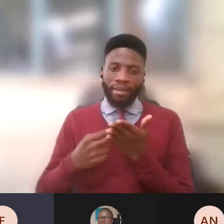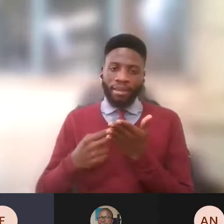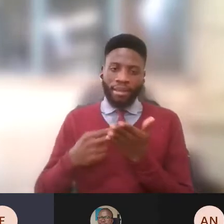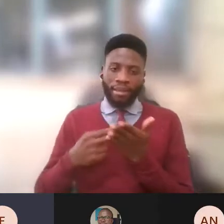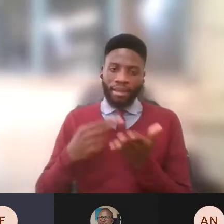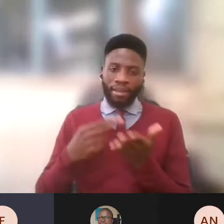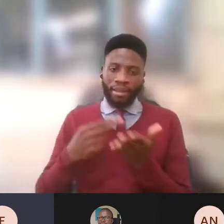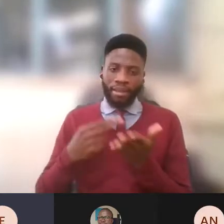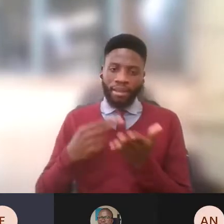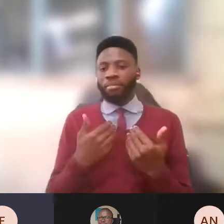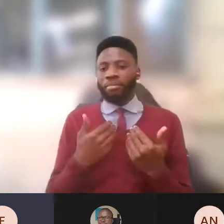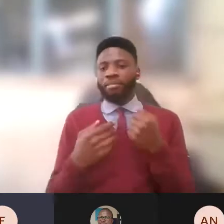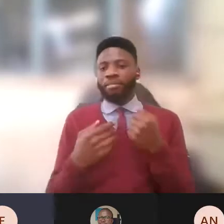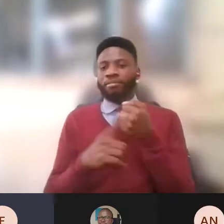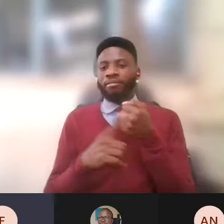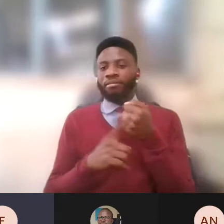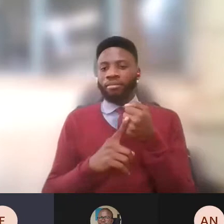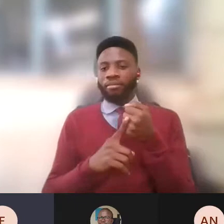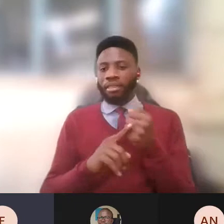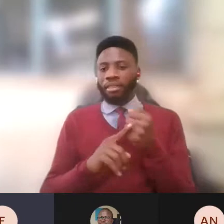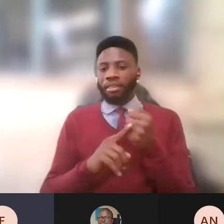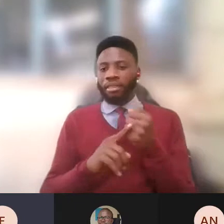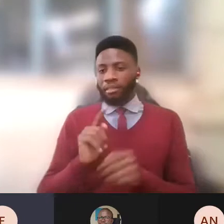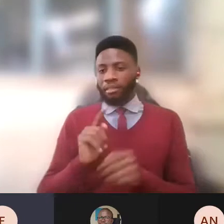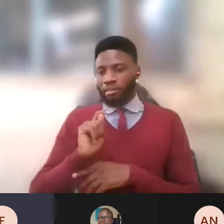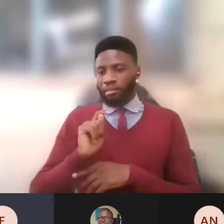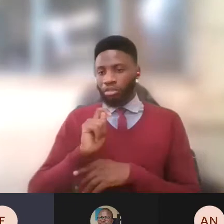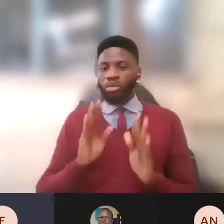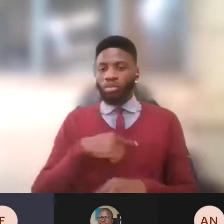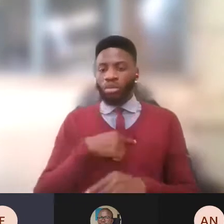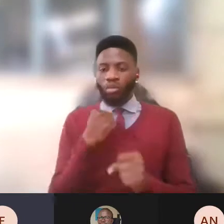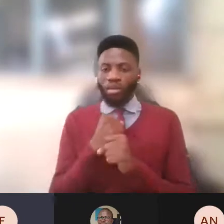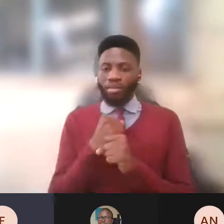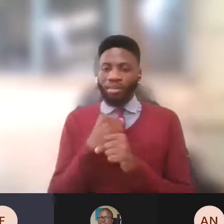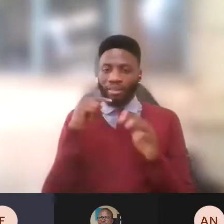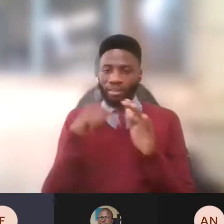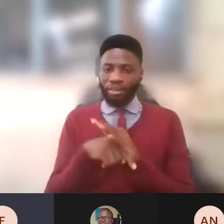I can't hear you. You're not muted, but we cannot hear you.